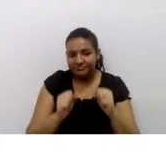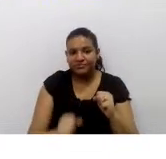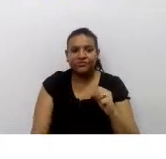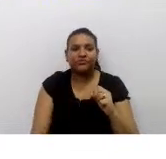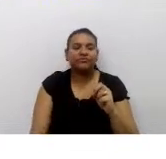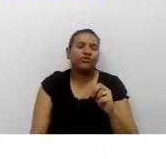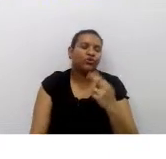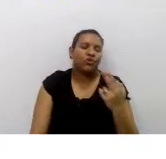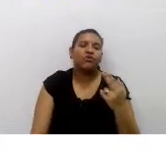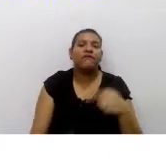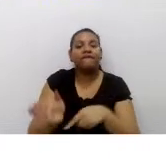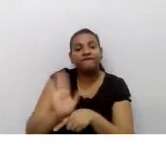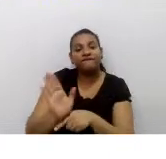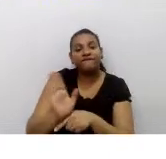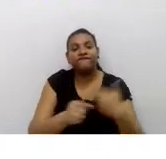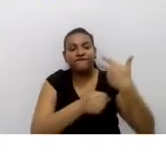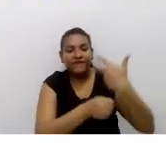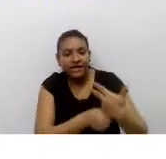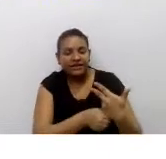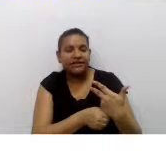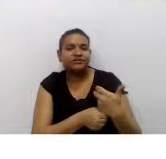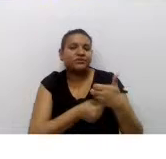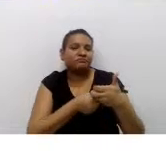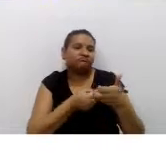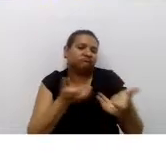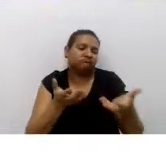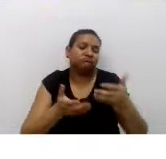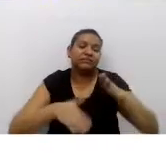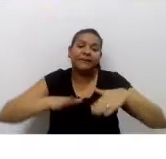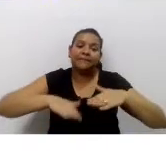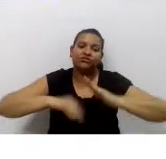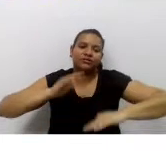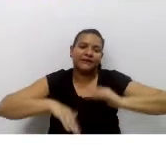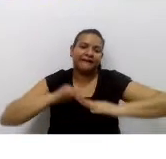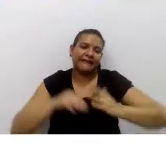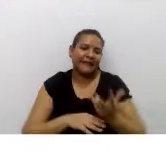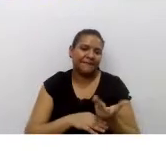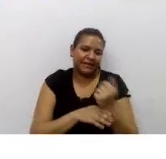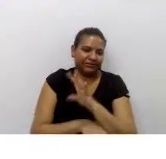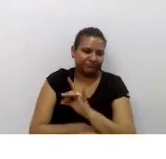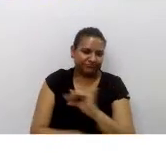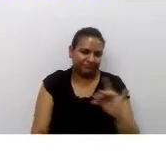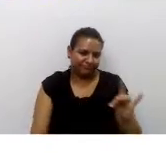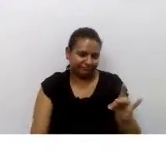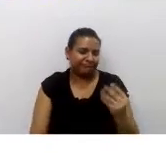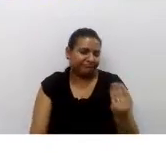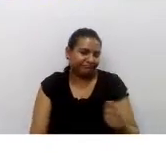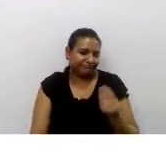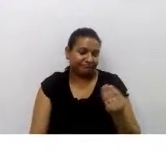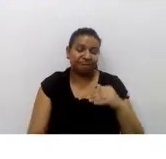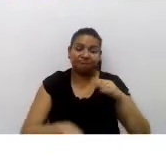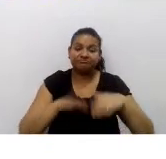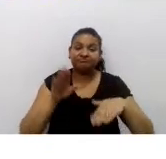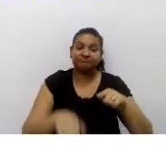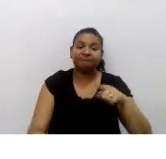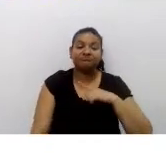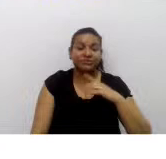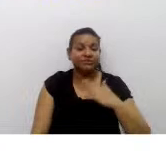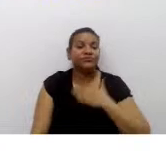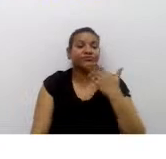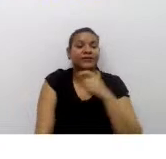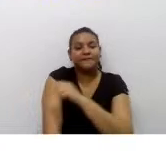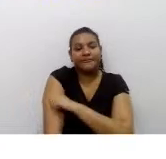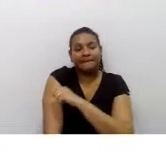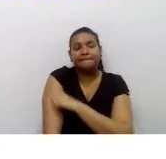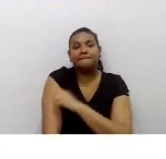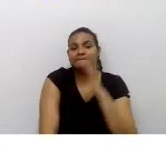preference. If you give some options, you might be surprised that students decide to do things in a different way than